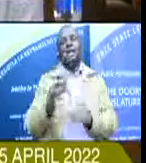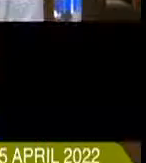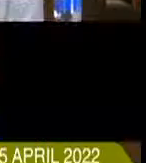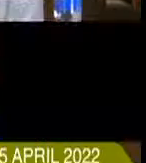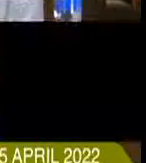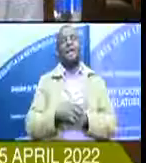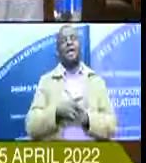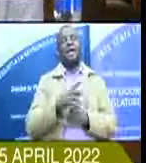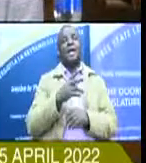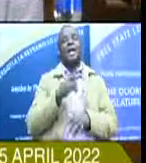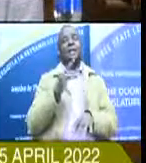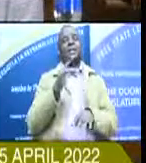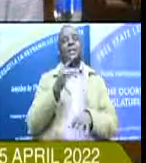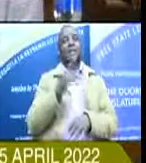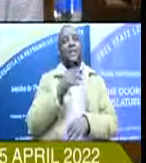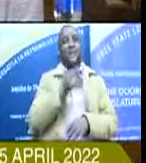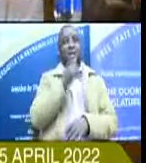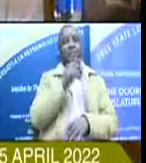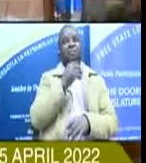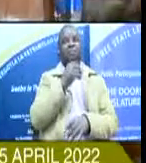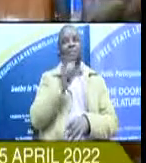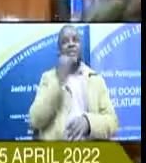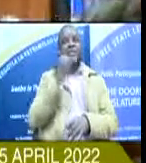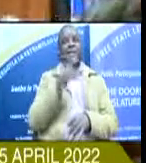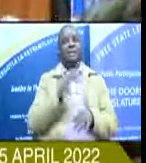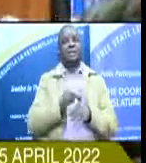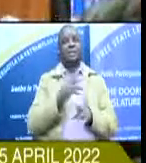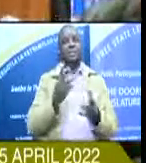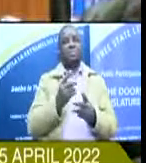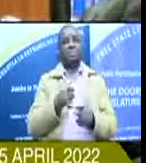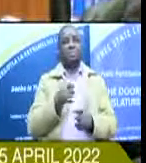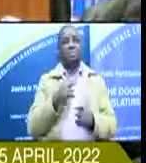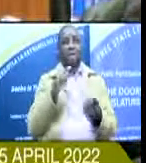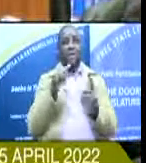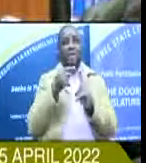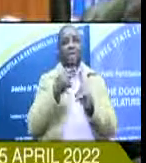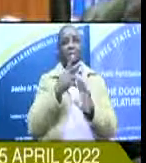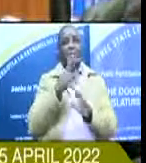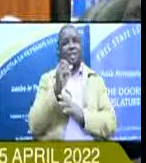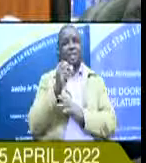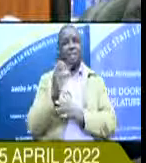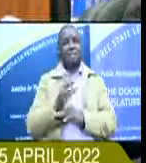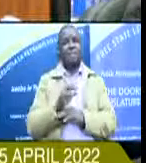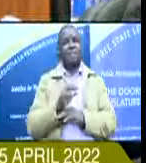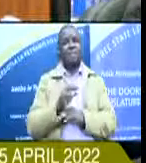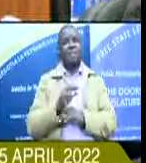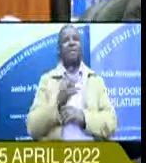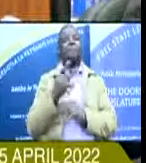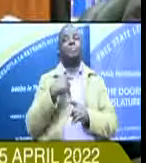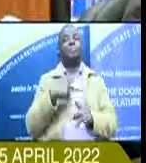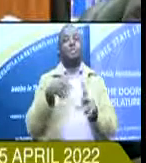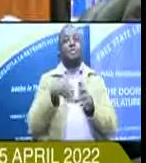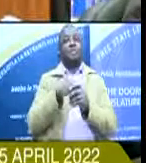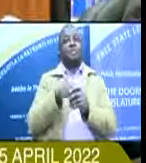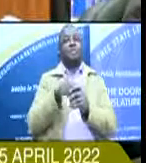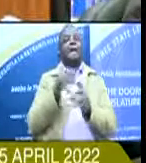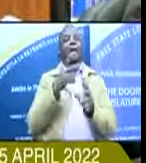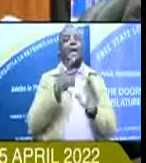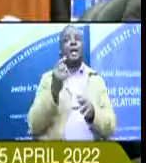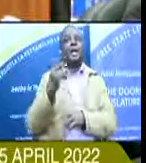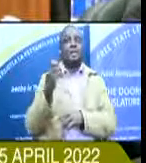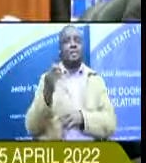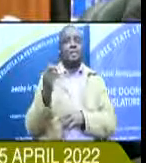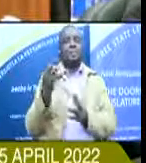TB clients treatment success rate target of 80%. Initiating 100% of